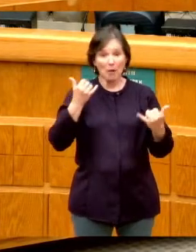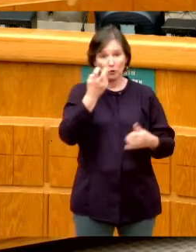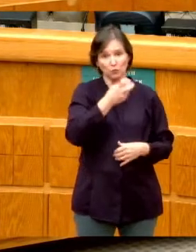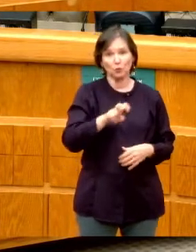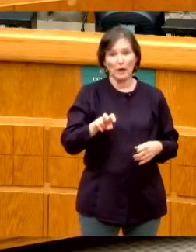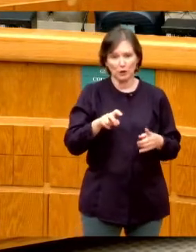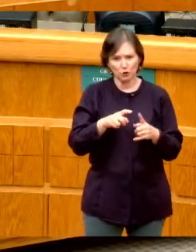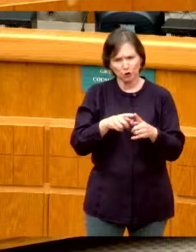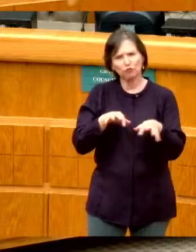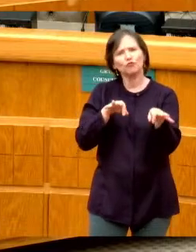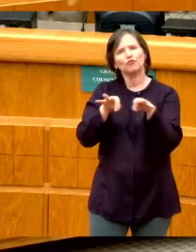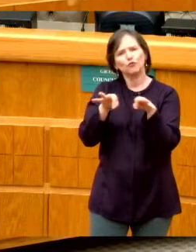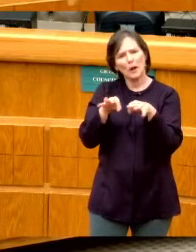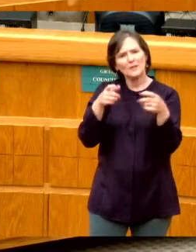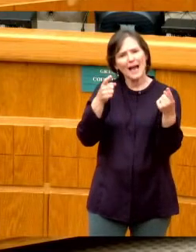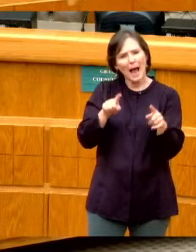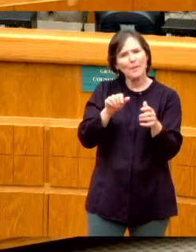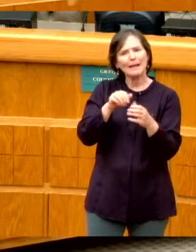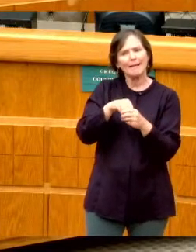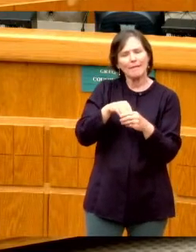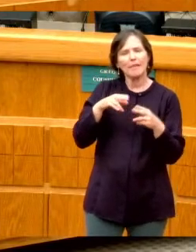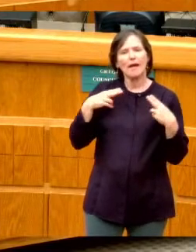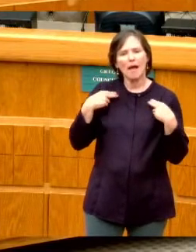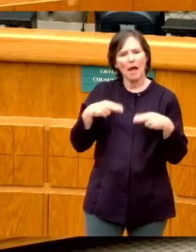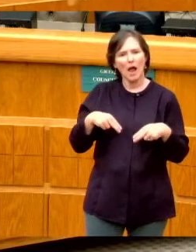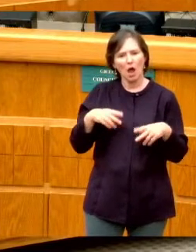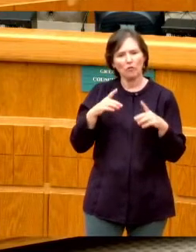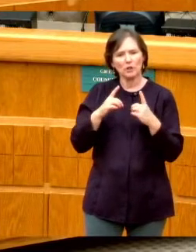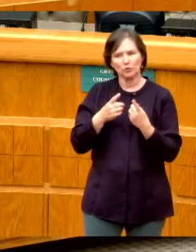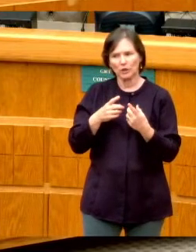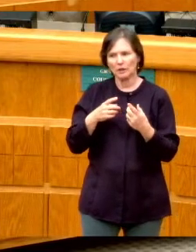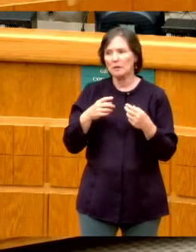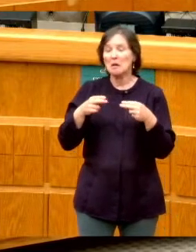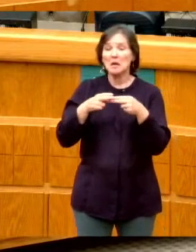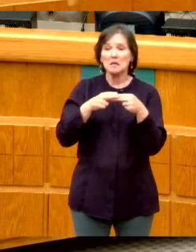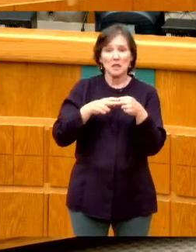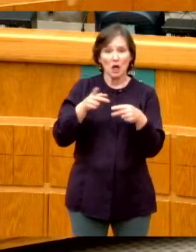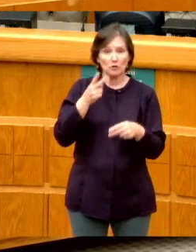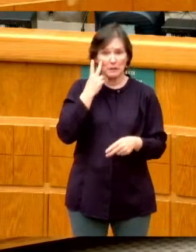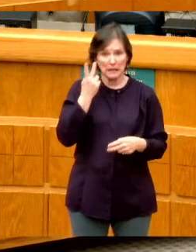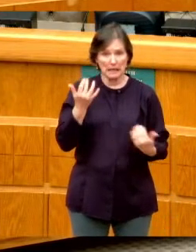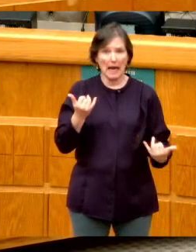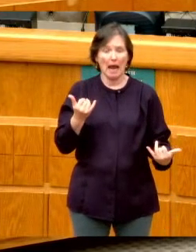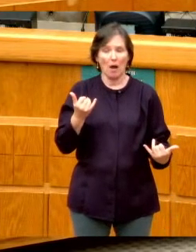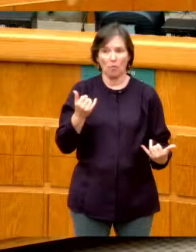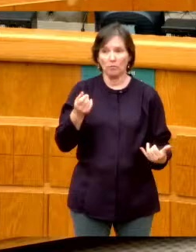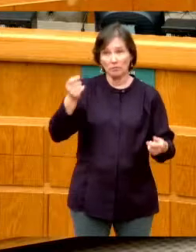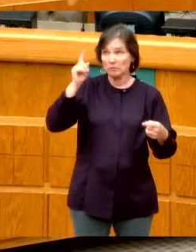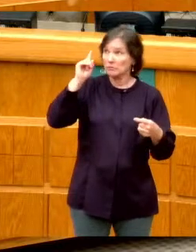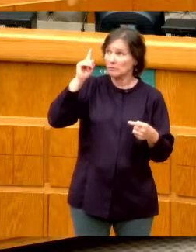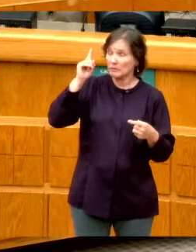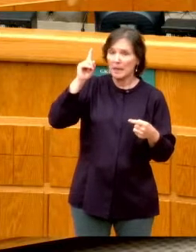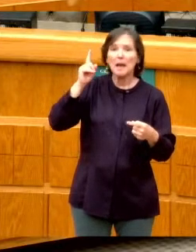what's been going on at the health district, but I'm going to start with the slide that you see up, and that's the